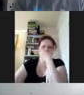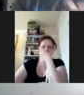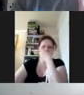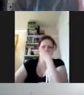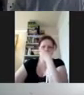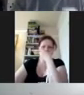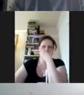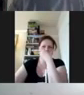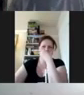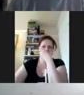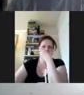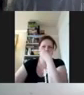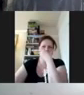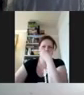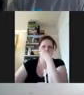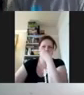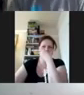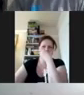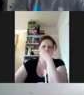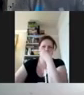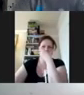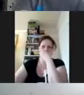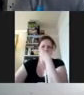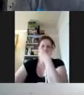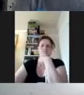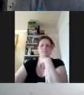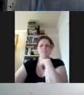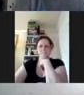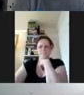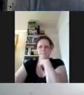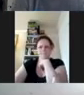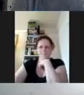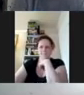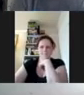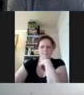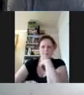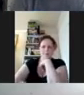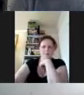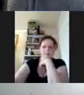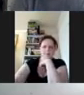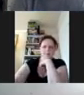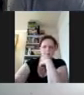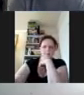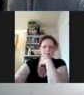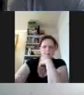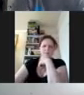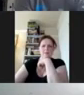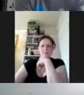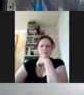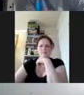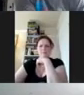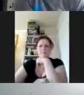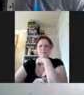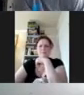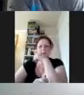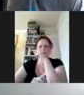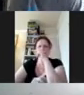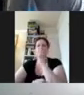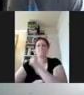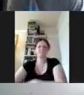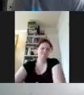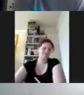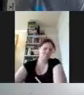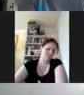Only, hopefully you can hear me, by the way. Only that we've been using breakout rooms within Zoom for the first time.